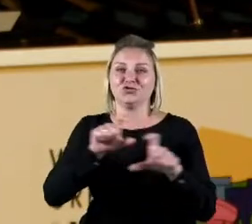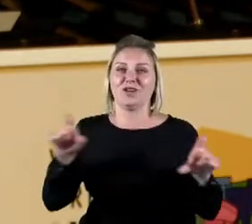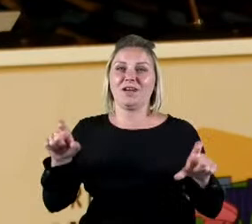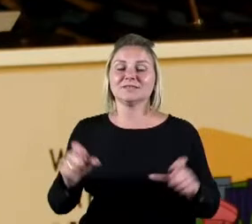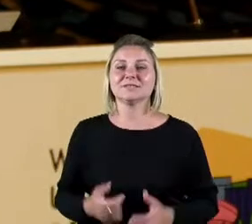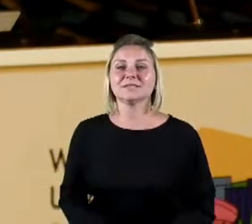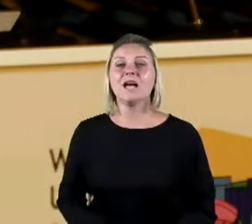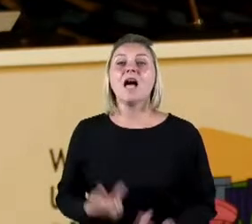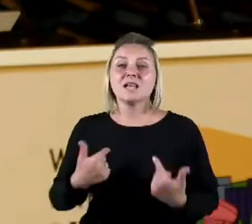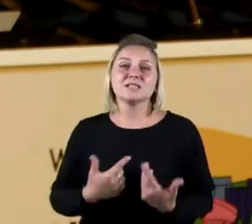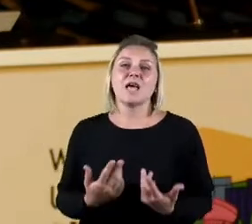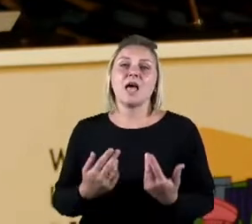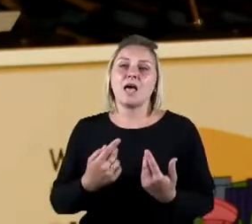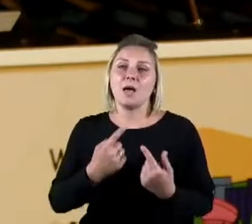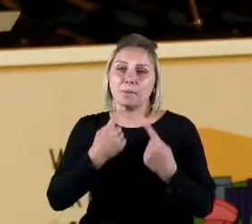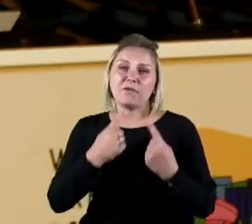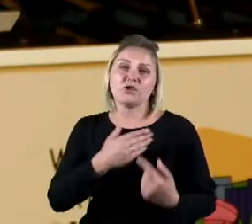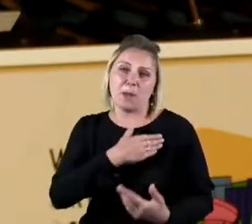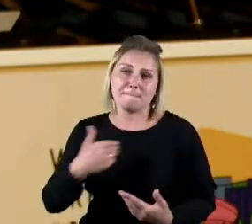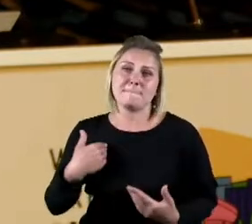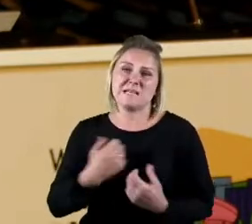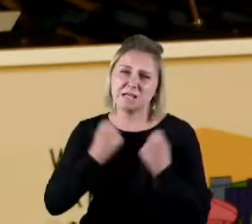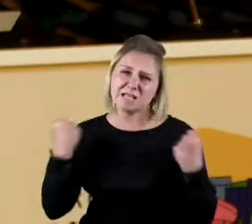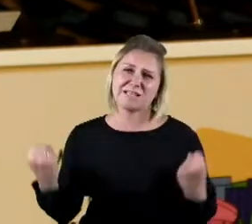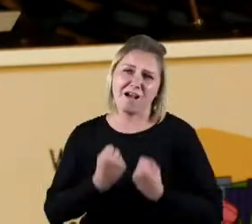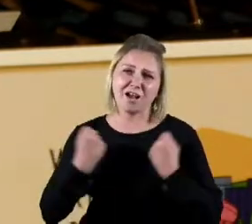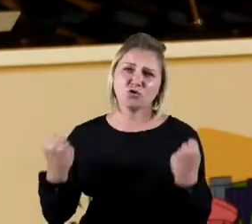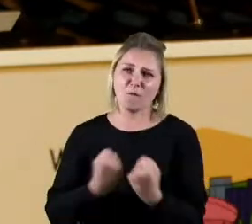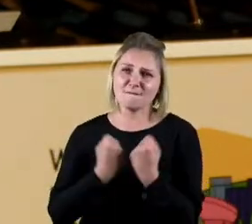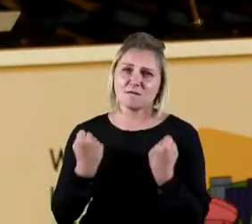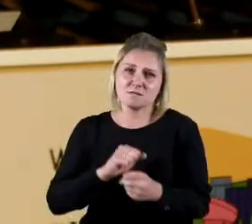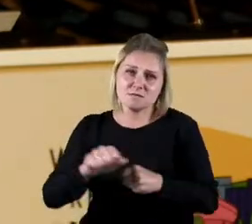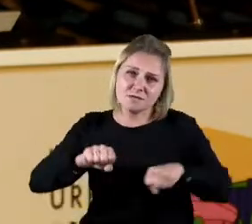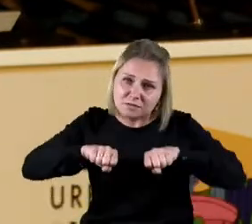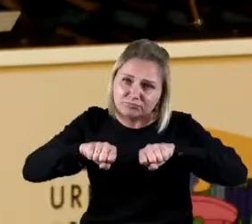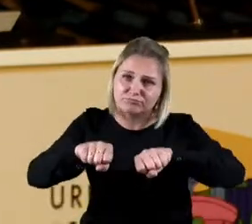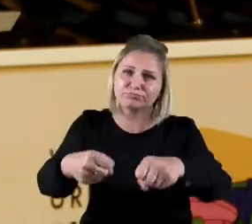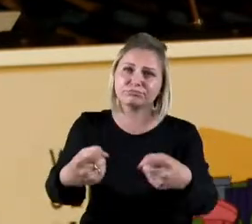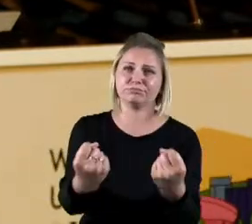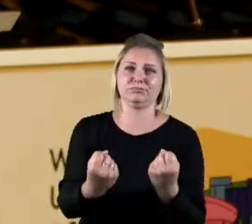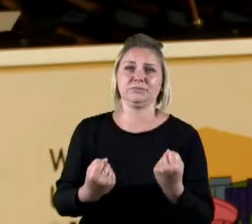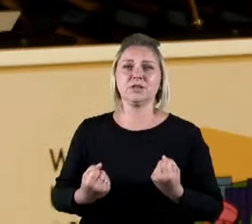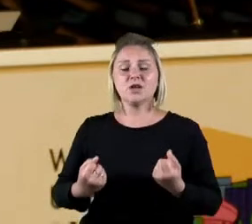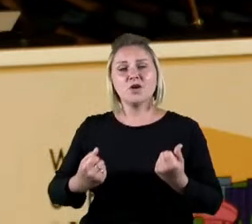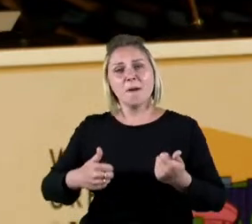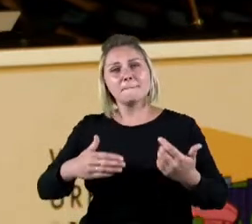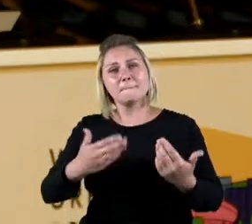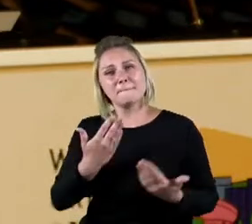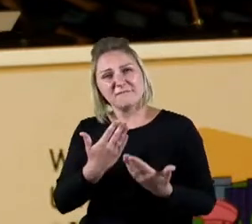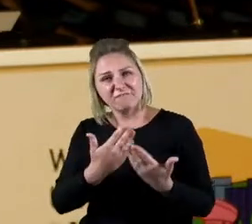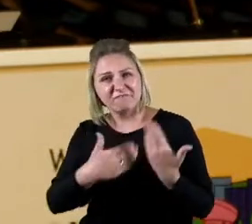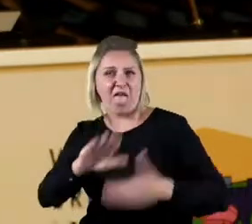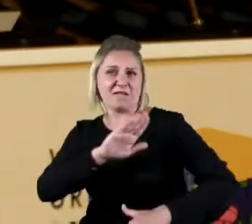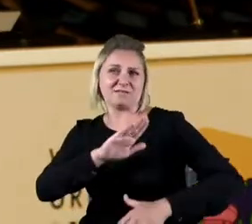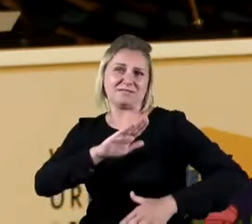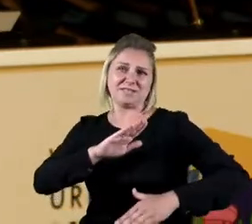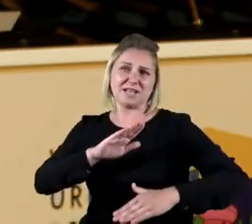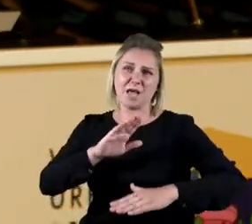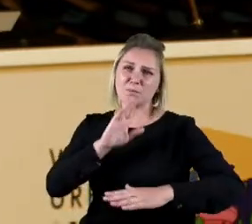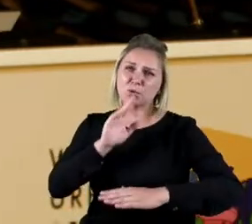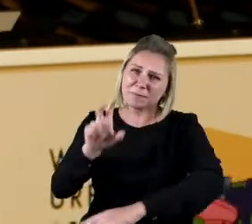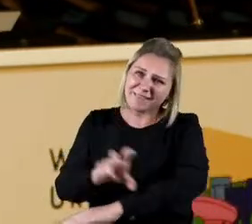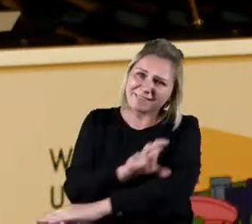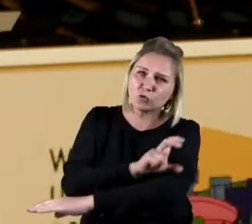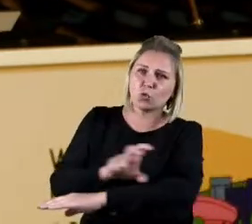commitment from the social system of SICA to build more productive, technological, innovative, fair,